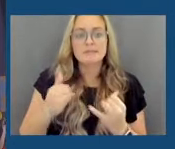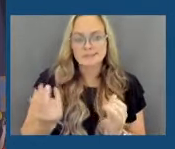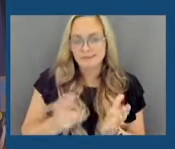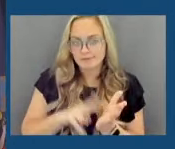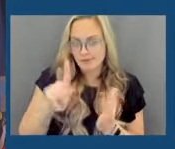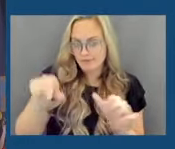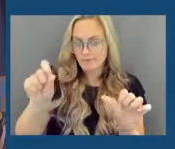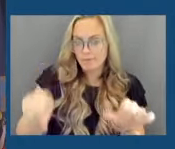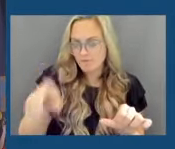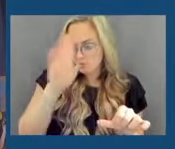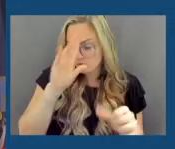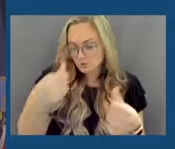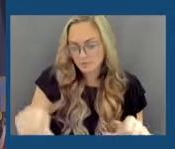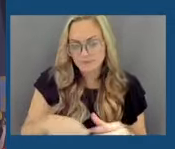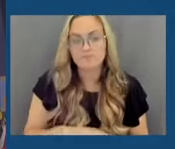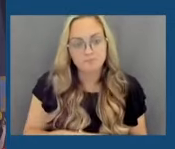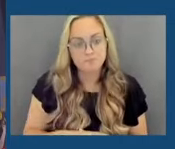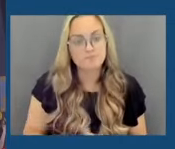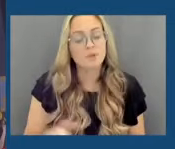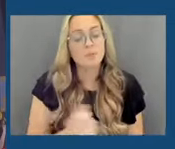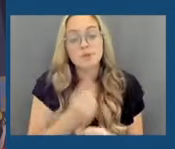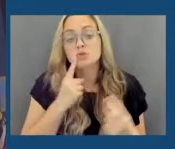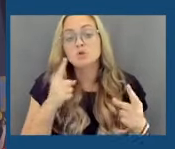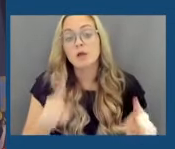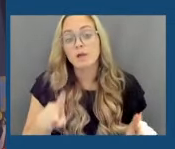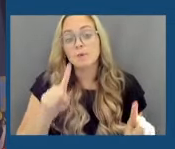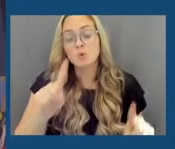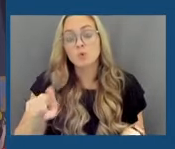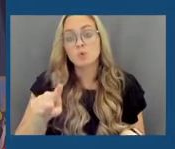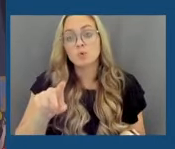direct deposit this year. So we want to make sure that happens. Go to